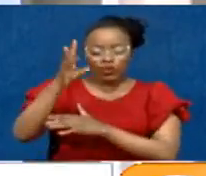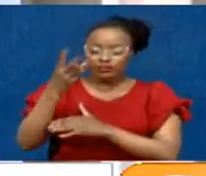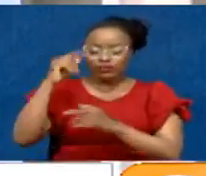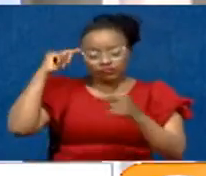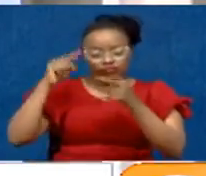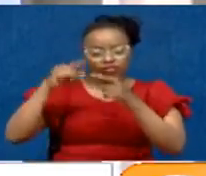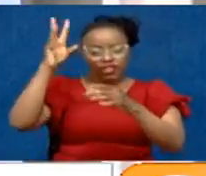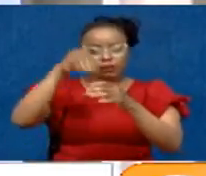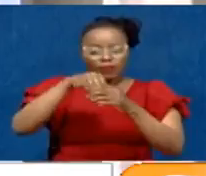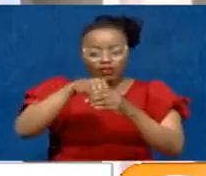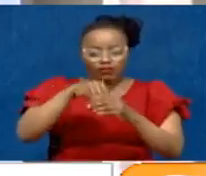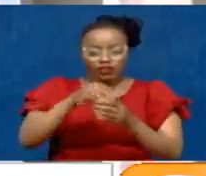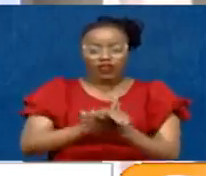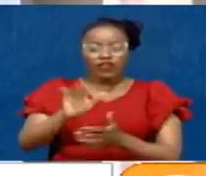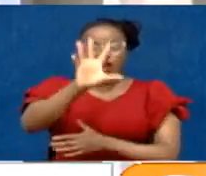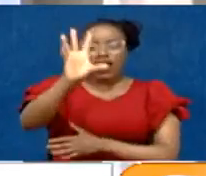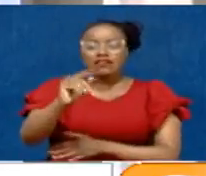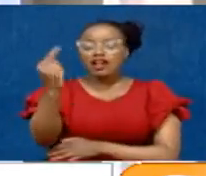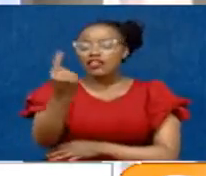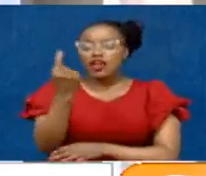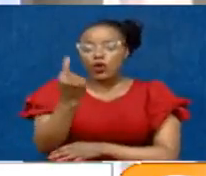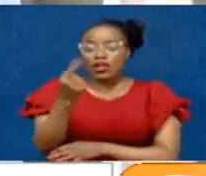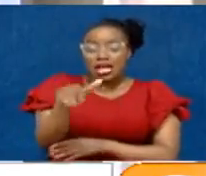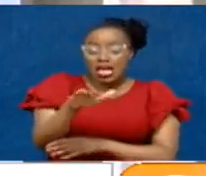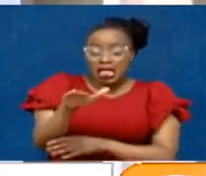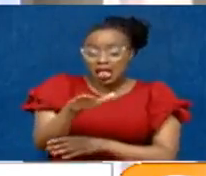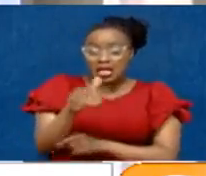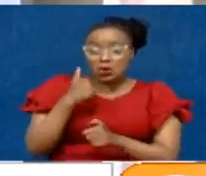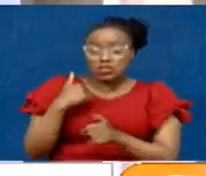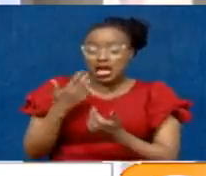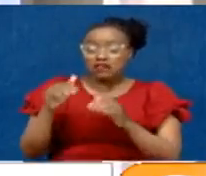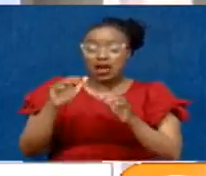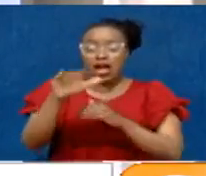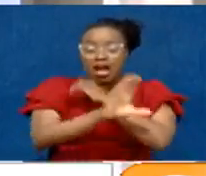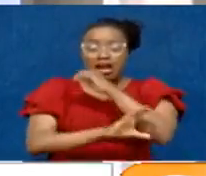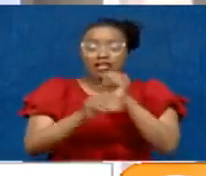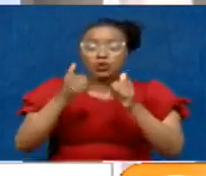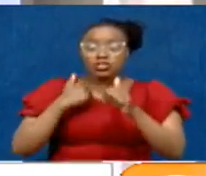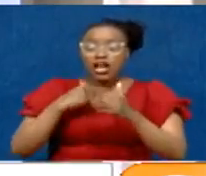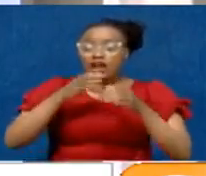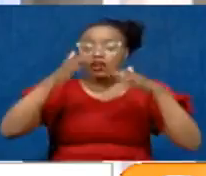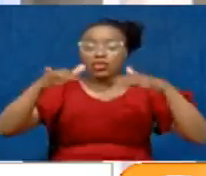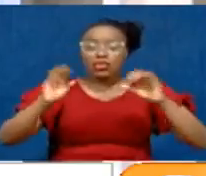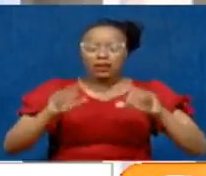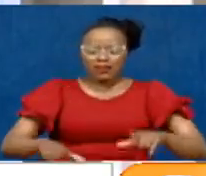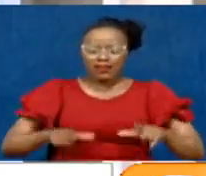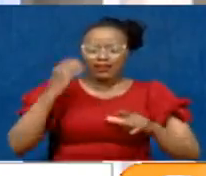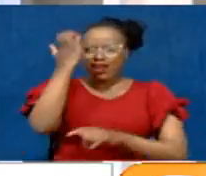investment. Africa is not the only continent with landlocked countries. I've lived in